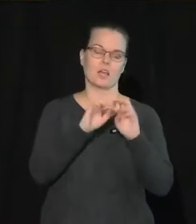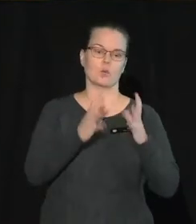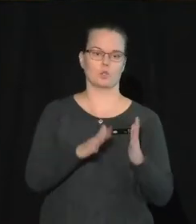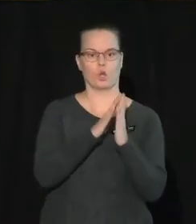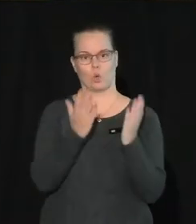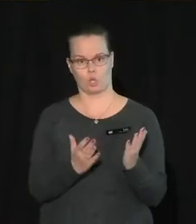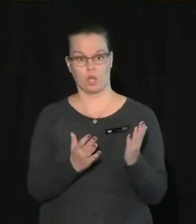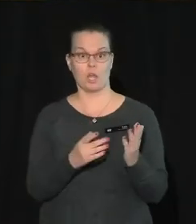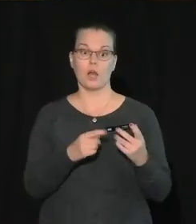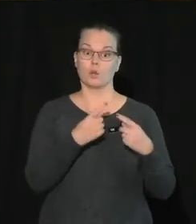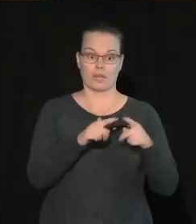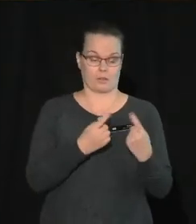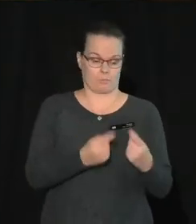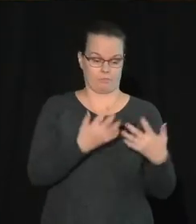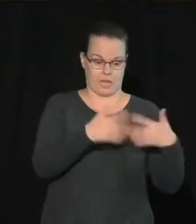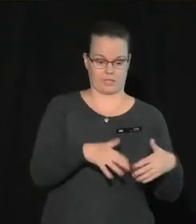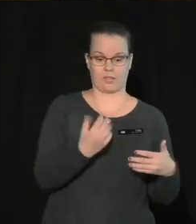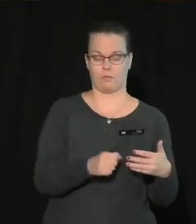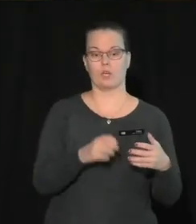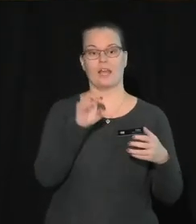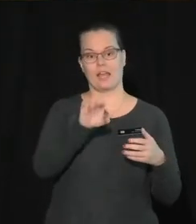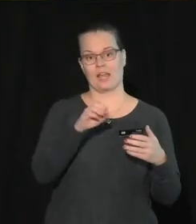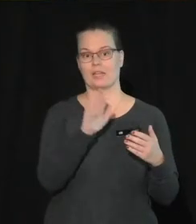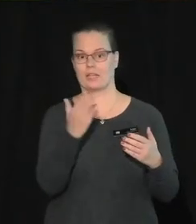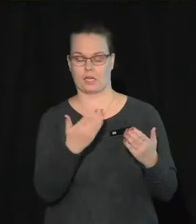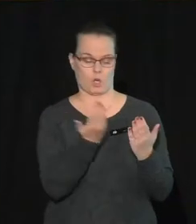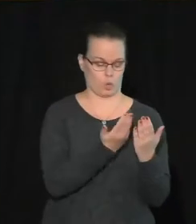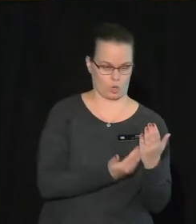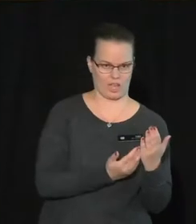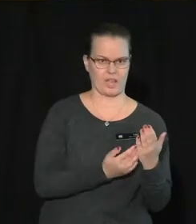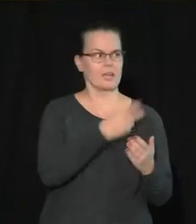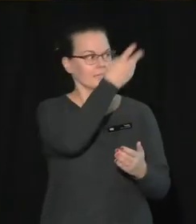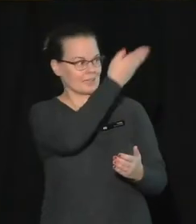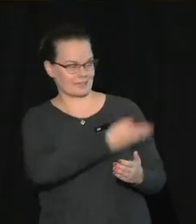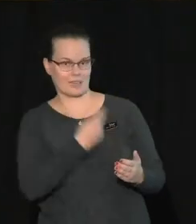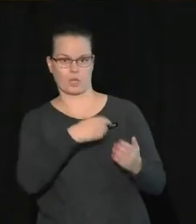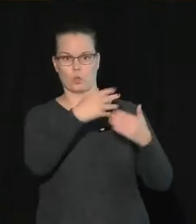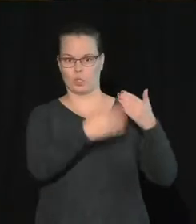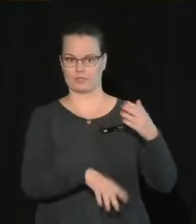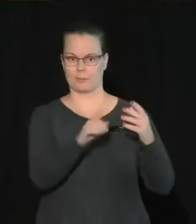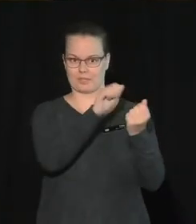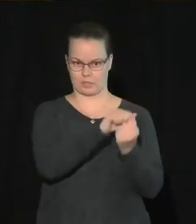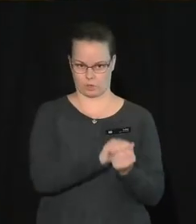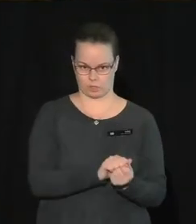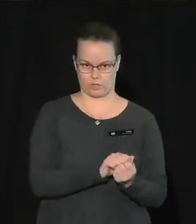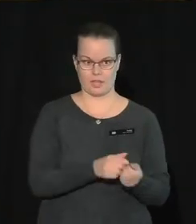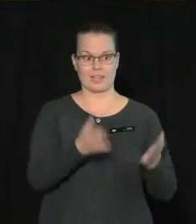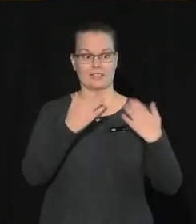reading e-books. This is the list of products. When we go to services in the next